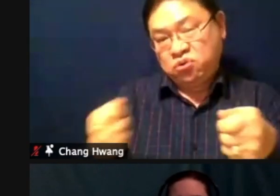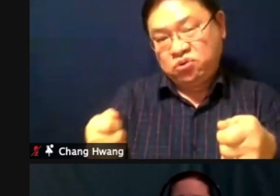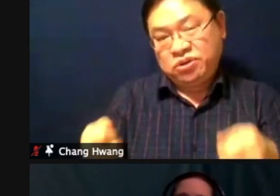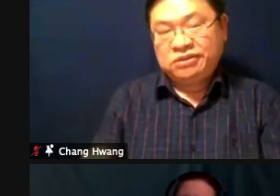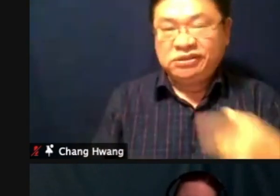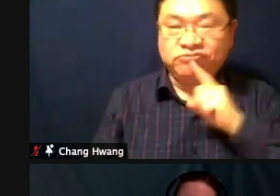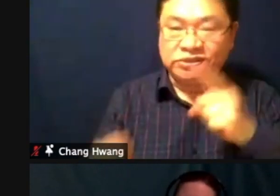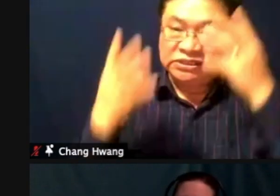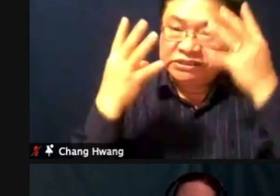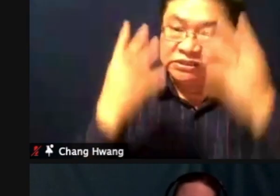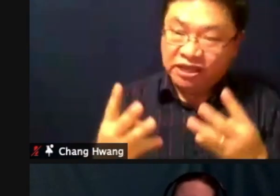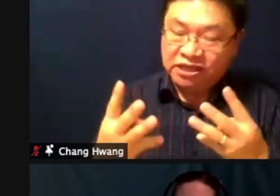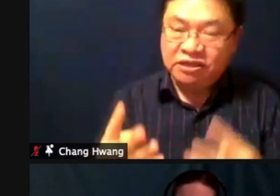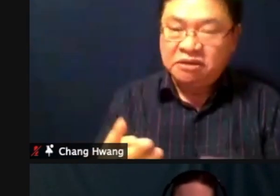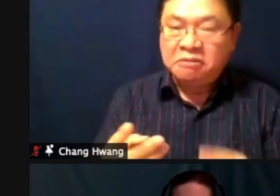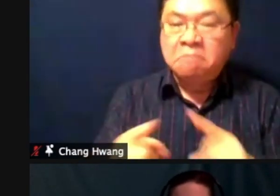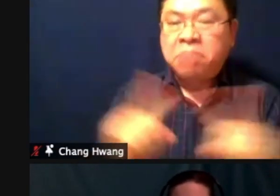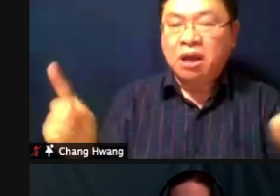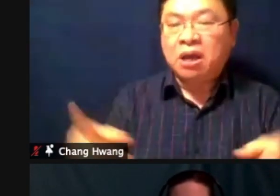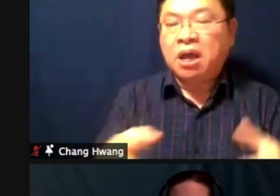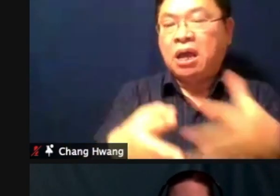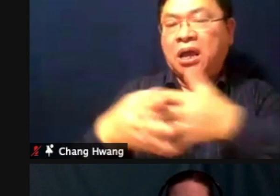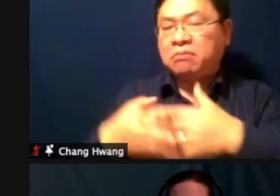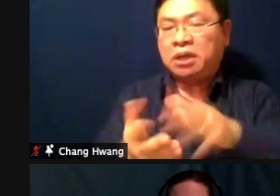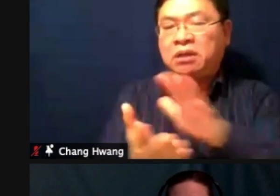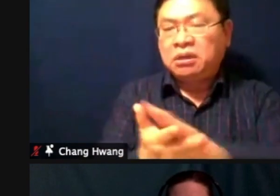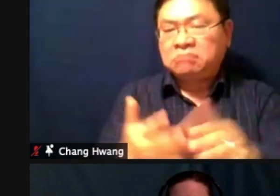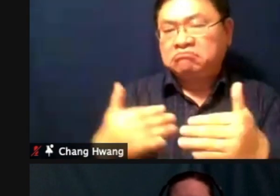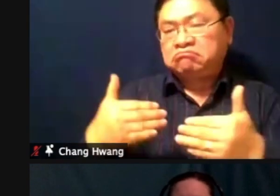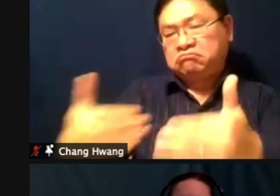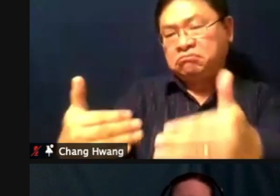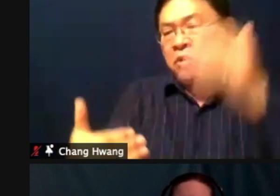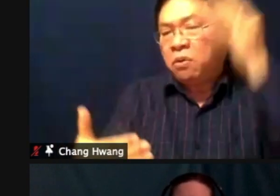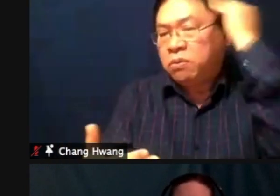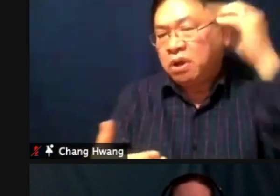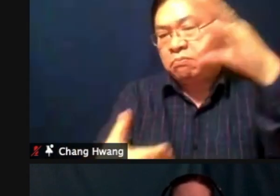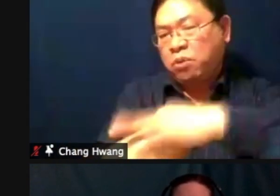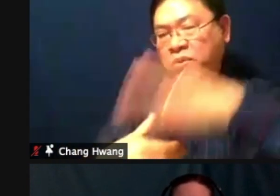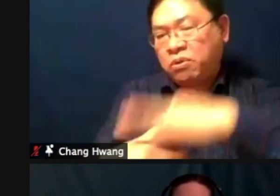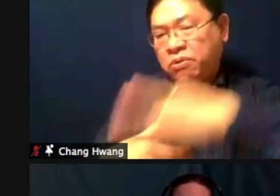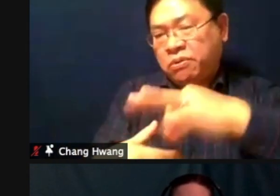of that region was taken over by Russia, sadly.